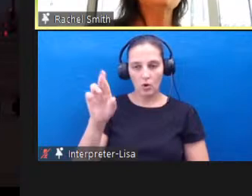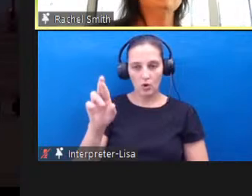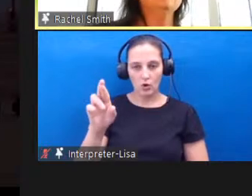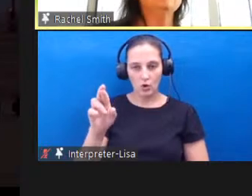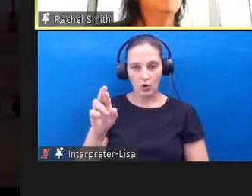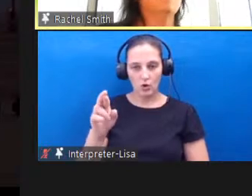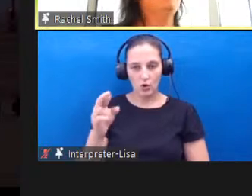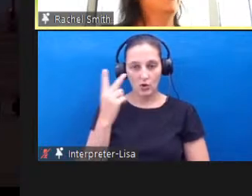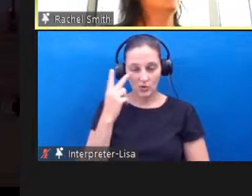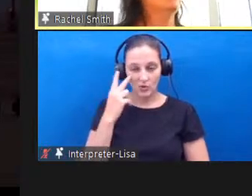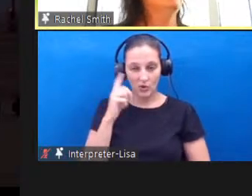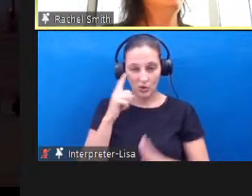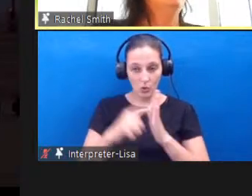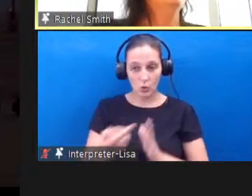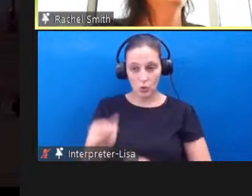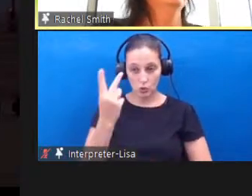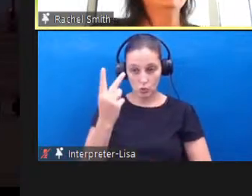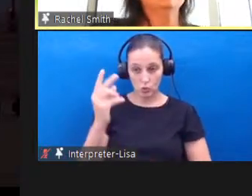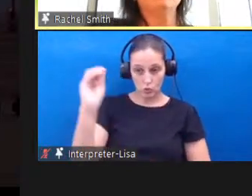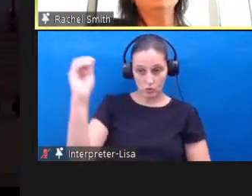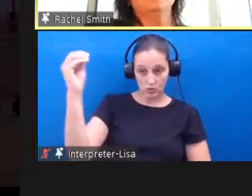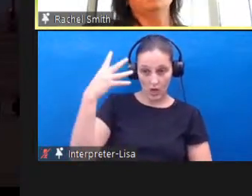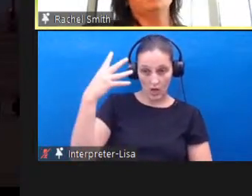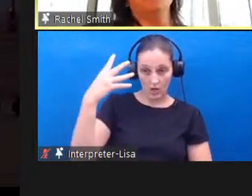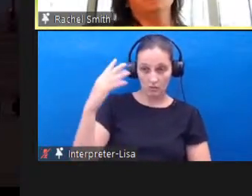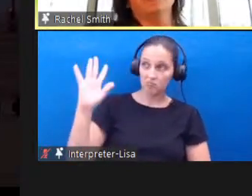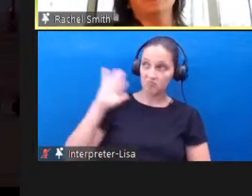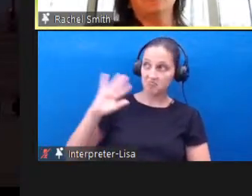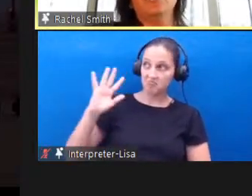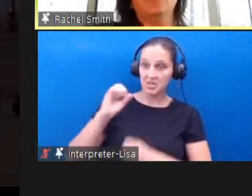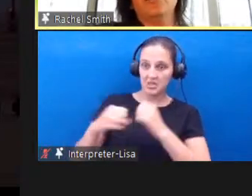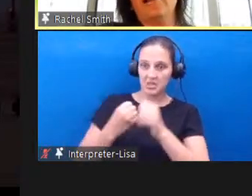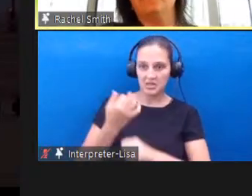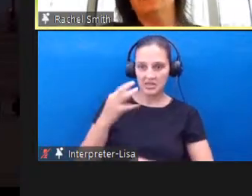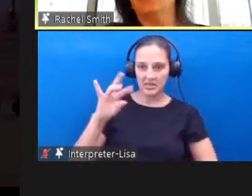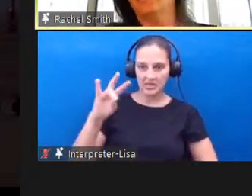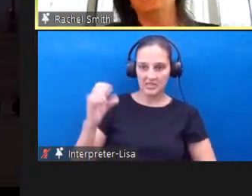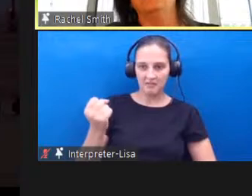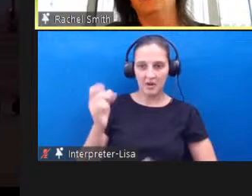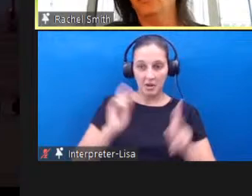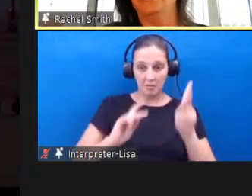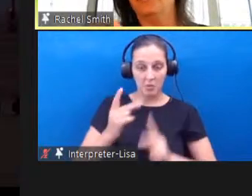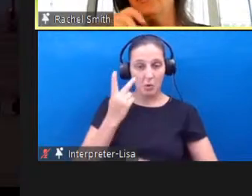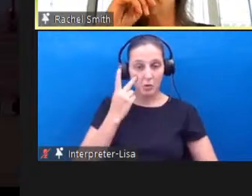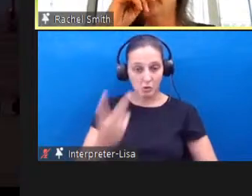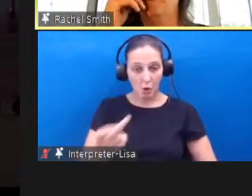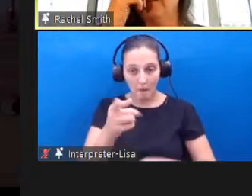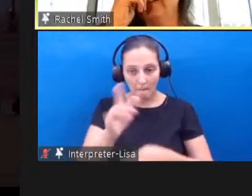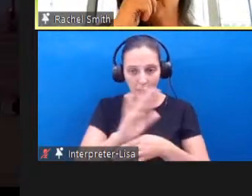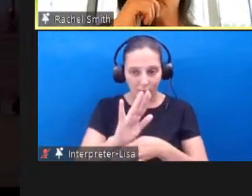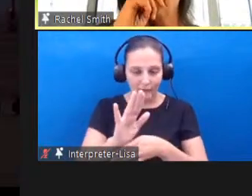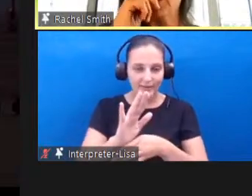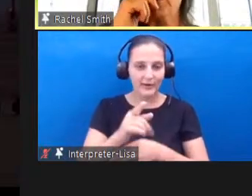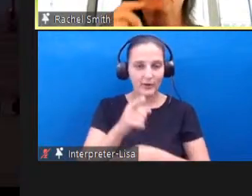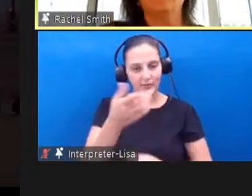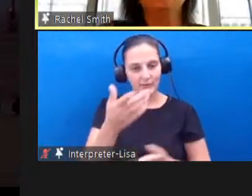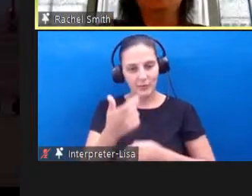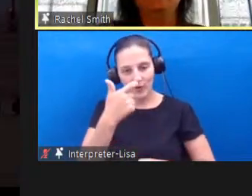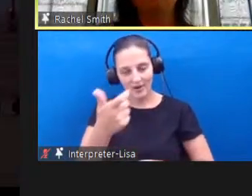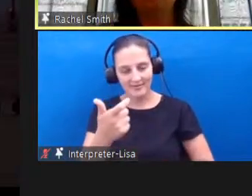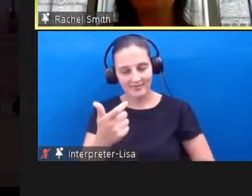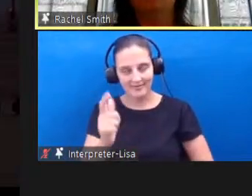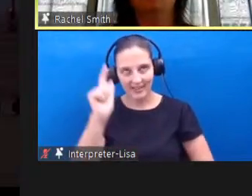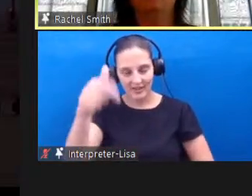are two suns here. And back in the late 70s, when we saw this film, perhaps, or, if you saw it later,